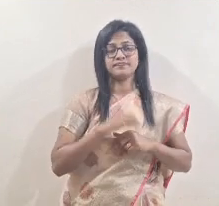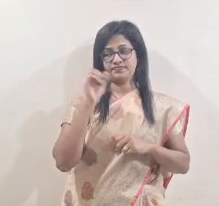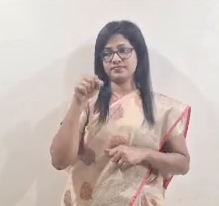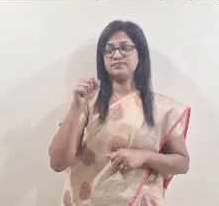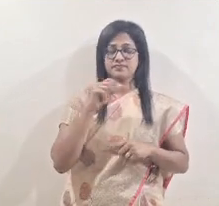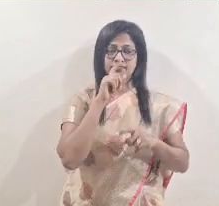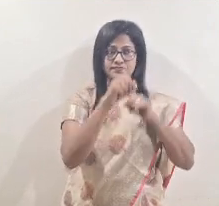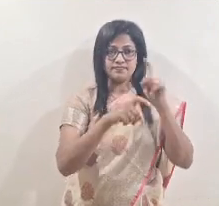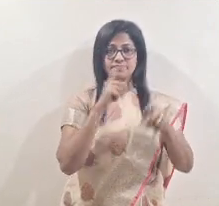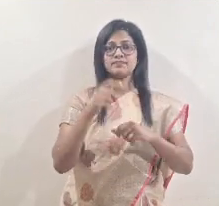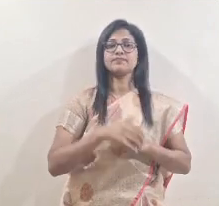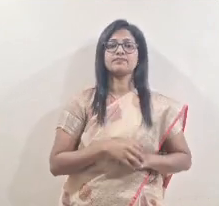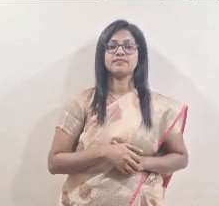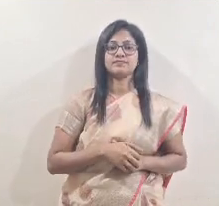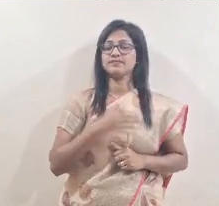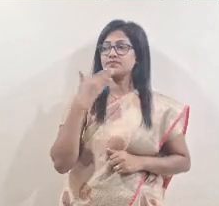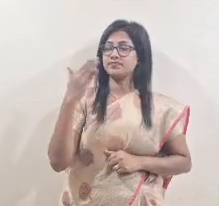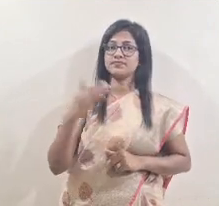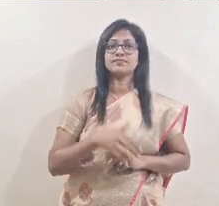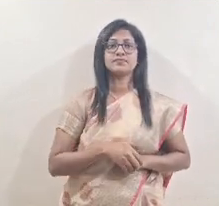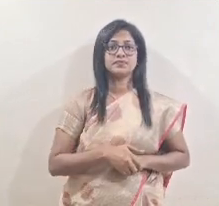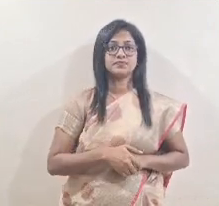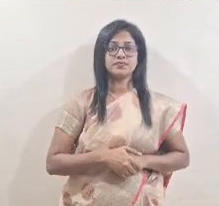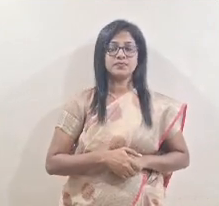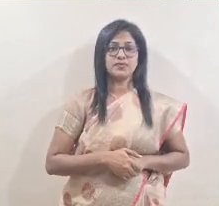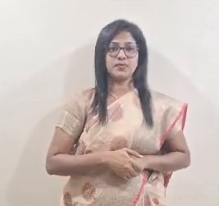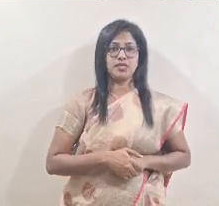Yes, I have asked them. Okay, thank you.